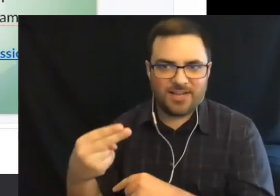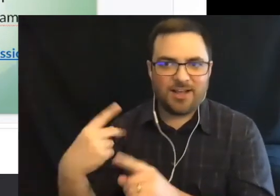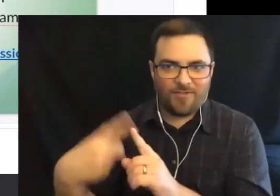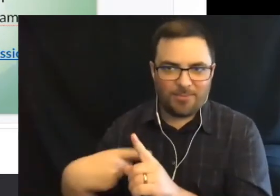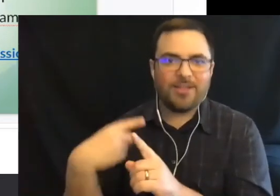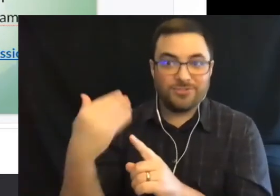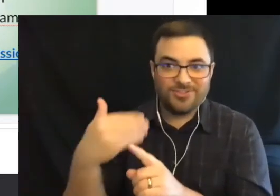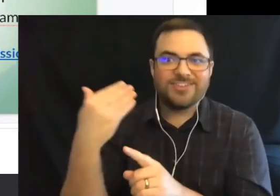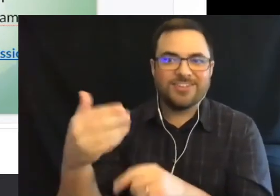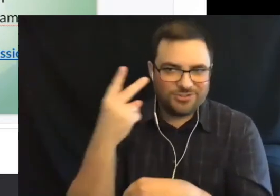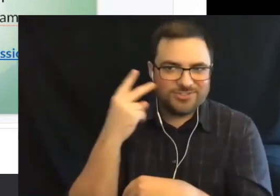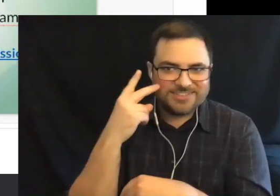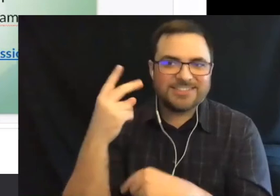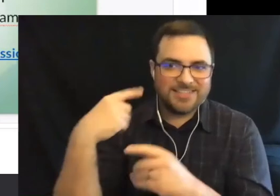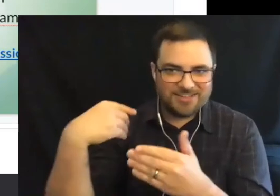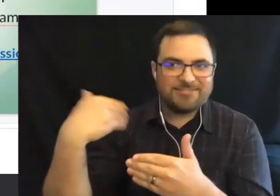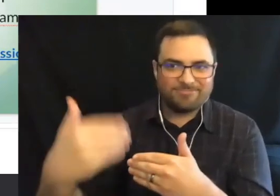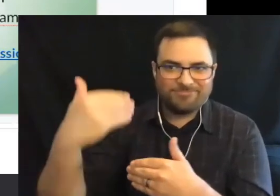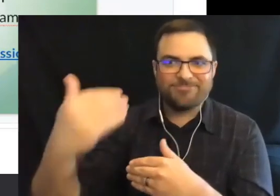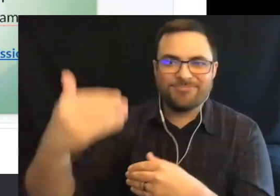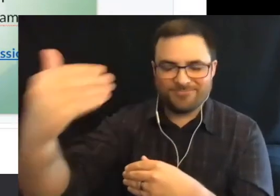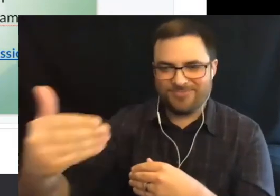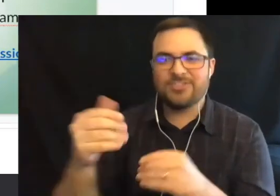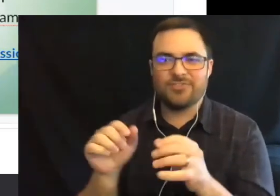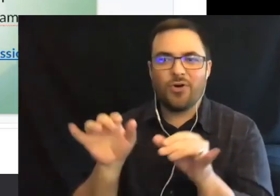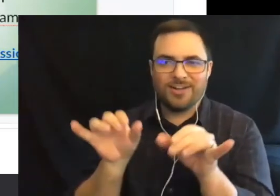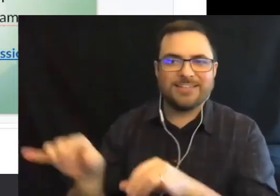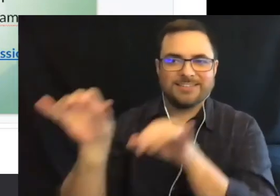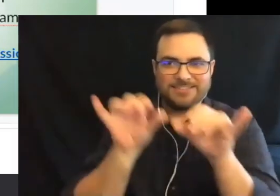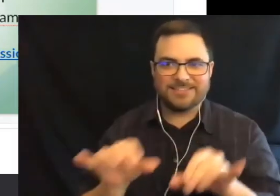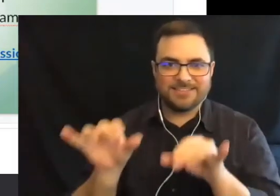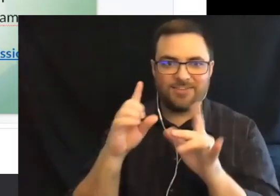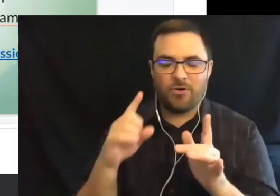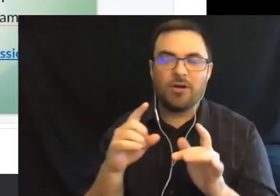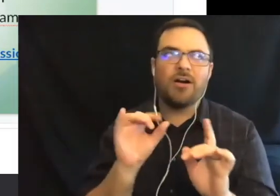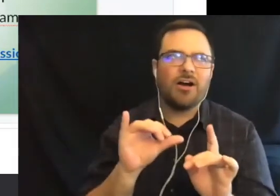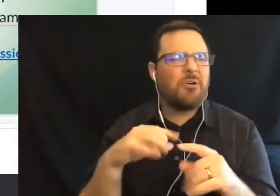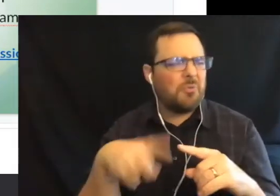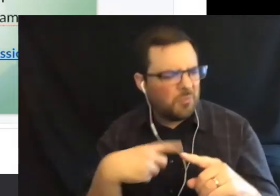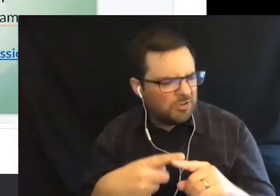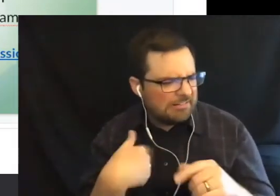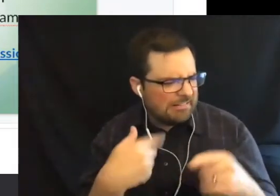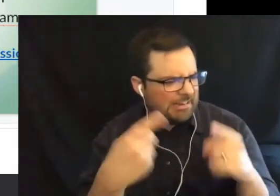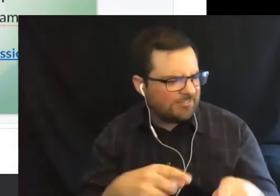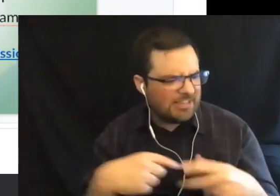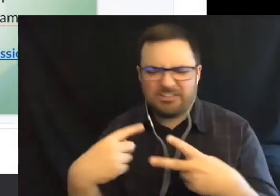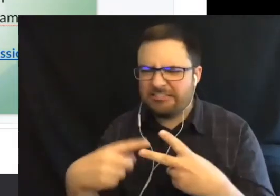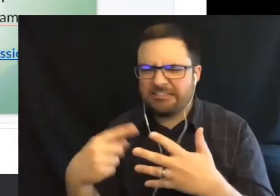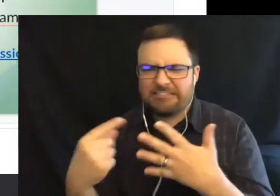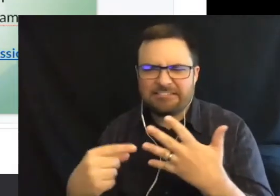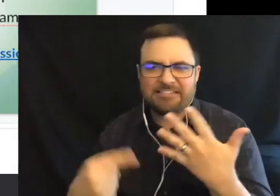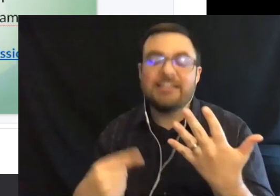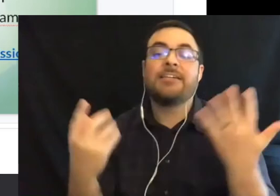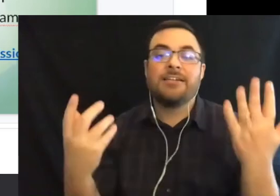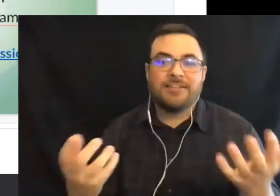of seeing a theme here, we're trying to keep events on the same day of the month so that you don't have to be like watching or figuring